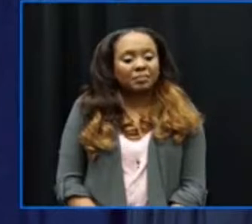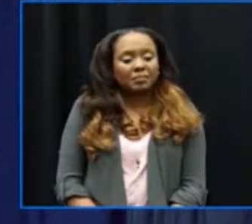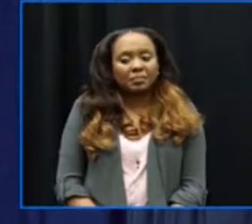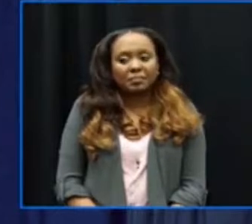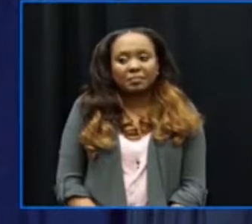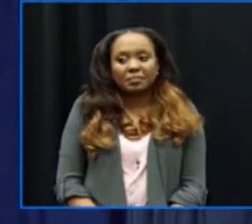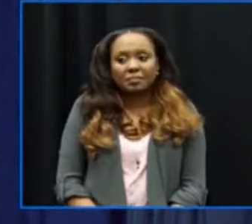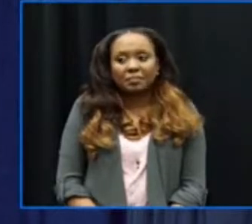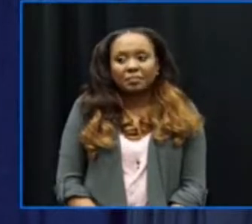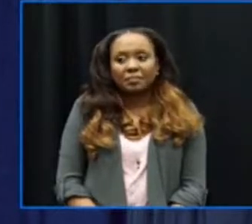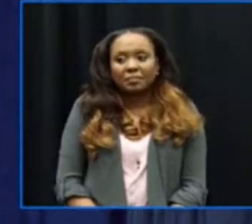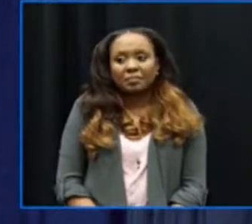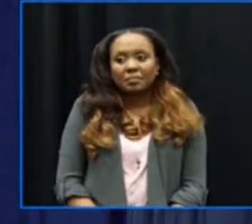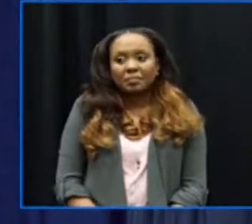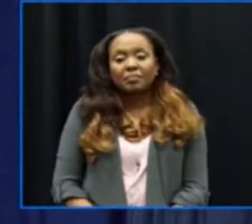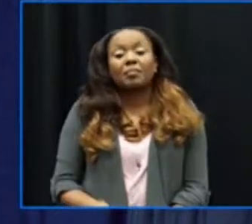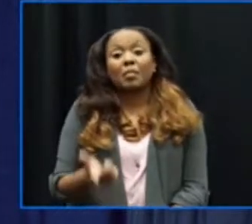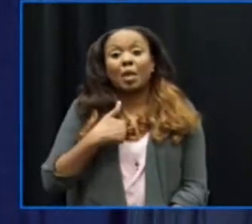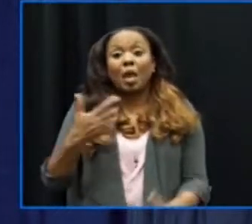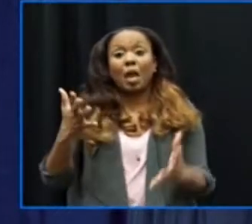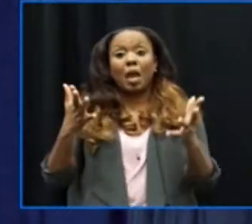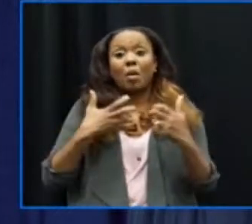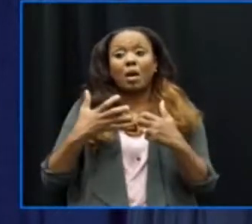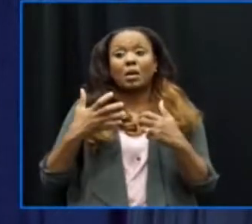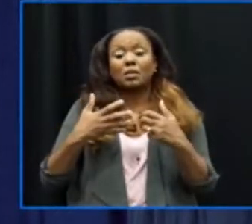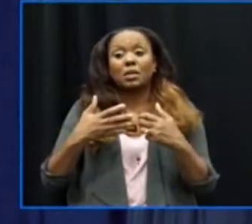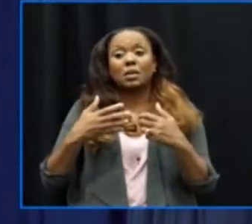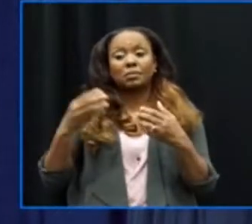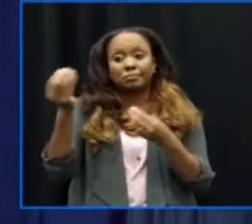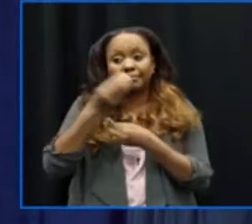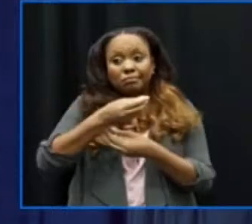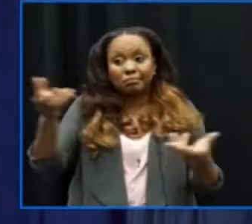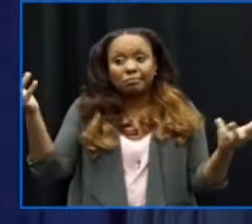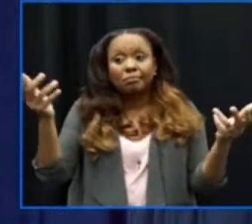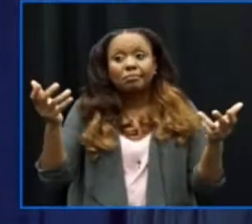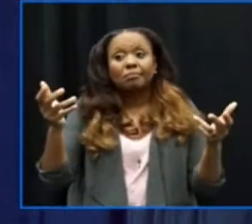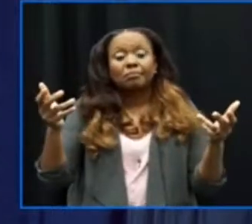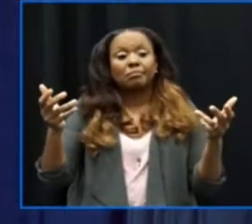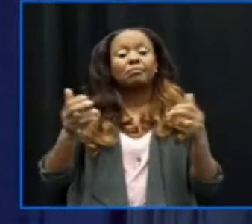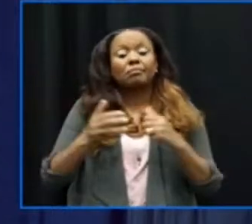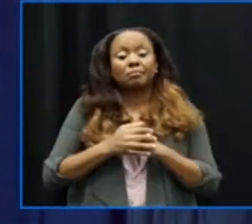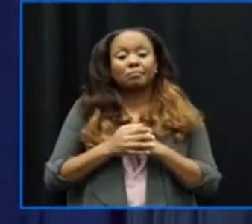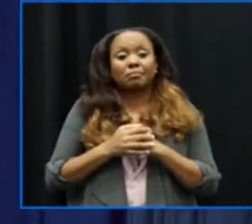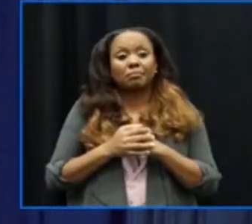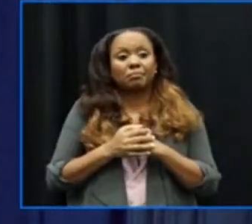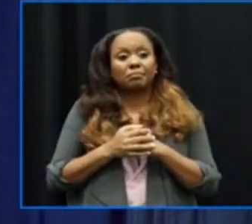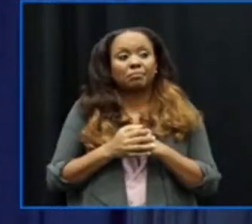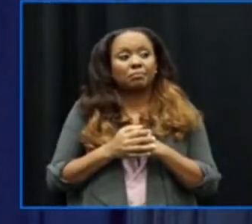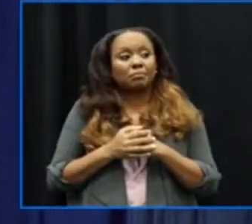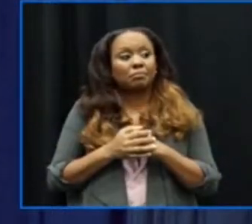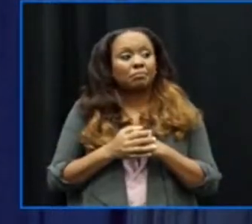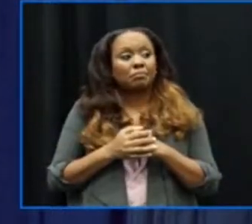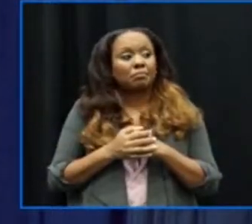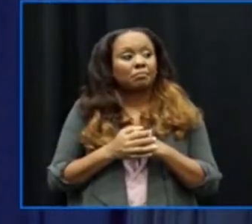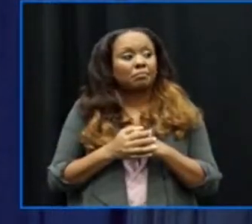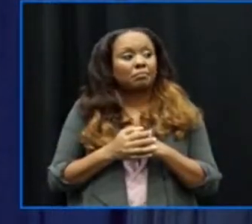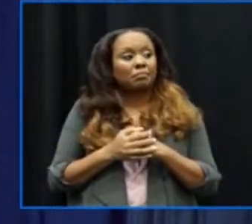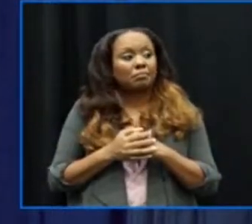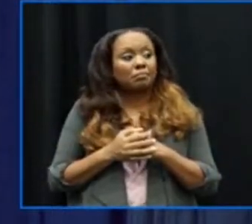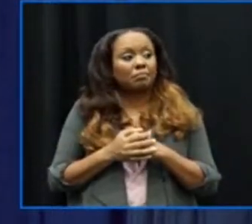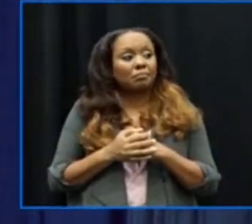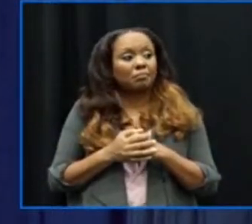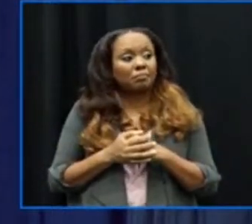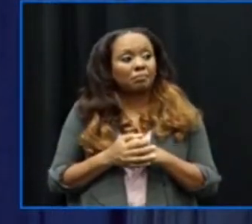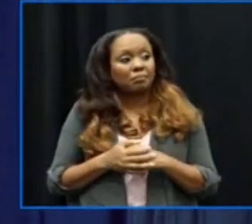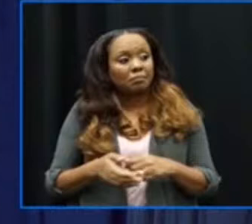matter of pension reform and revitalization is now a multi-generational one